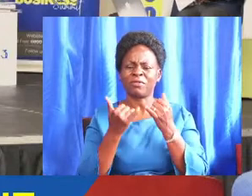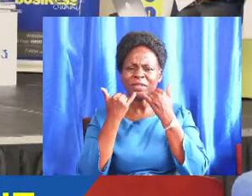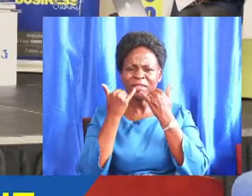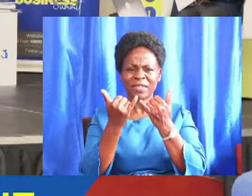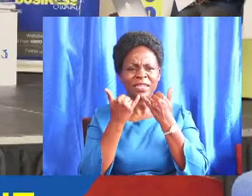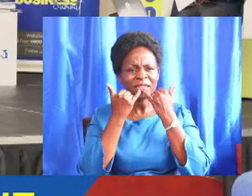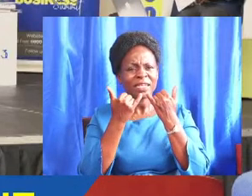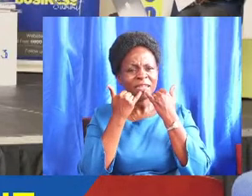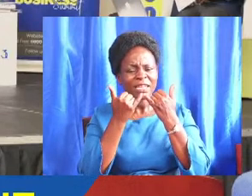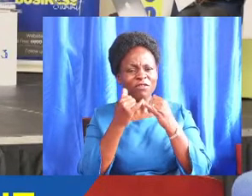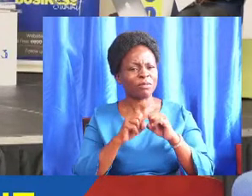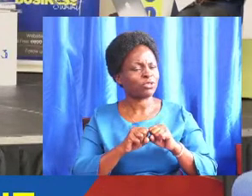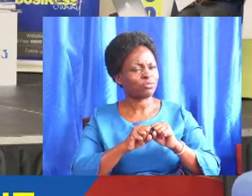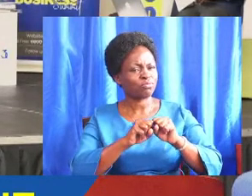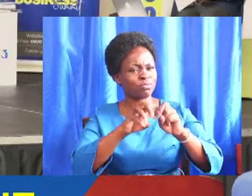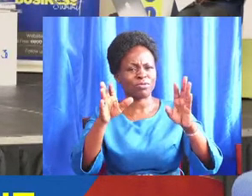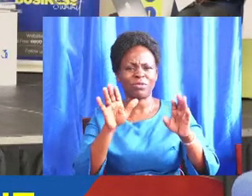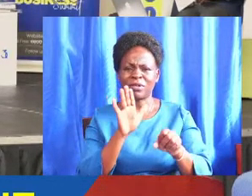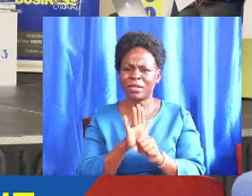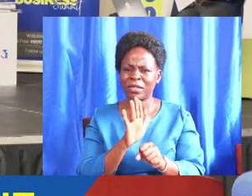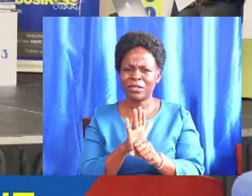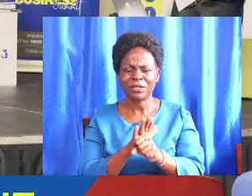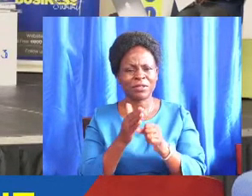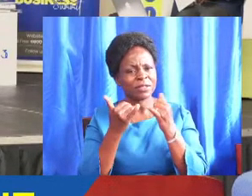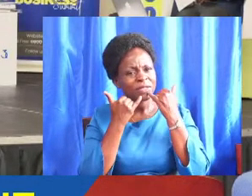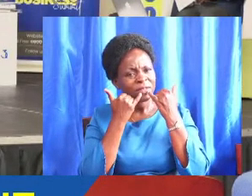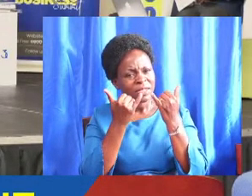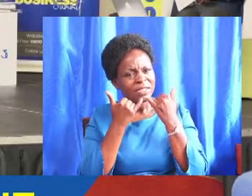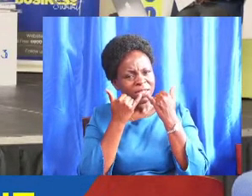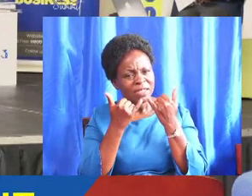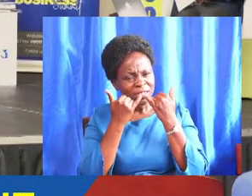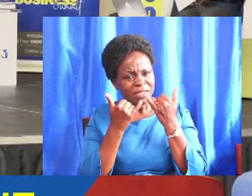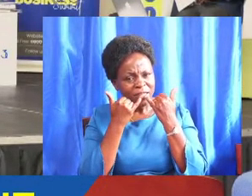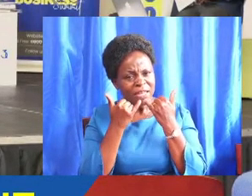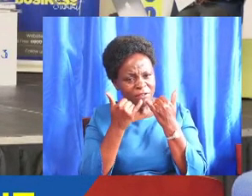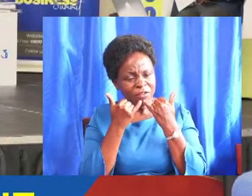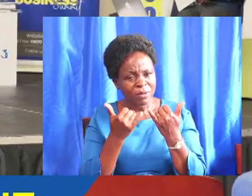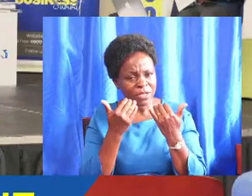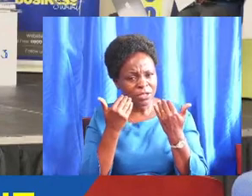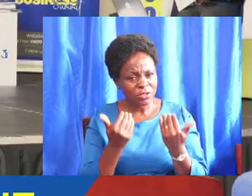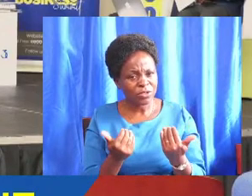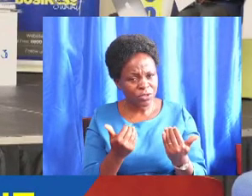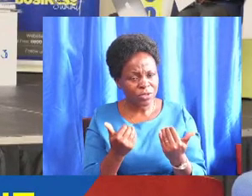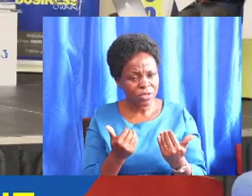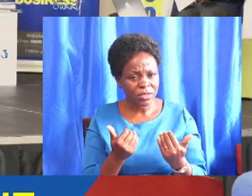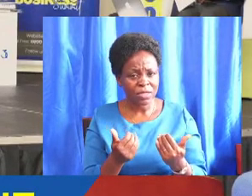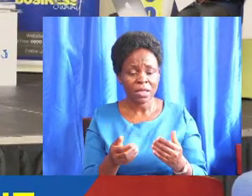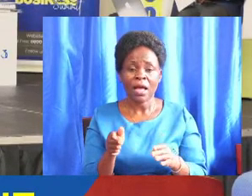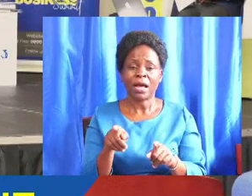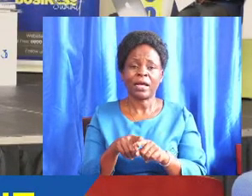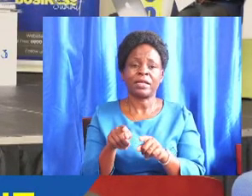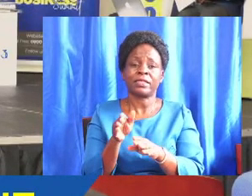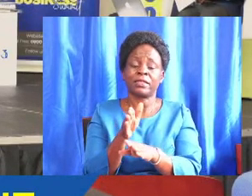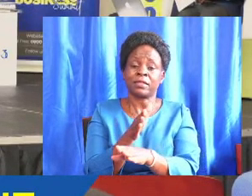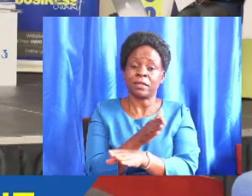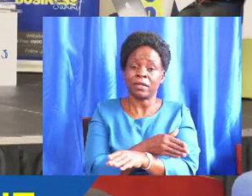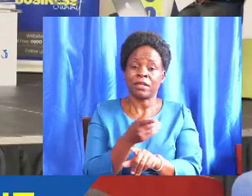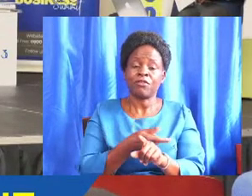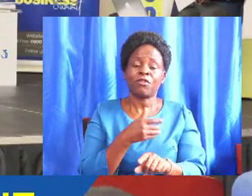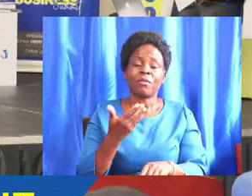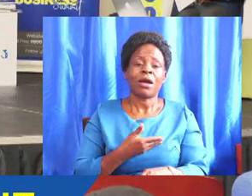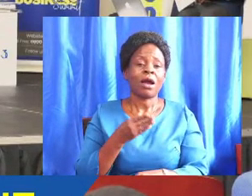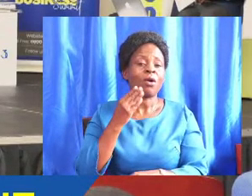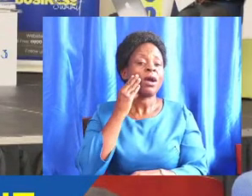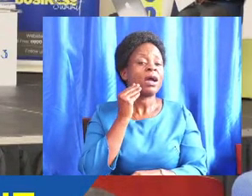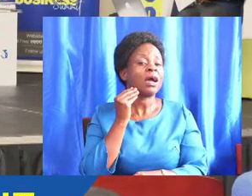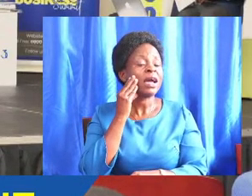is individual. Information is not centralized. So, yes. Yeah, as we carry out from our experiences,